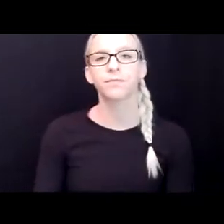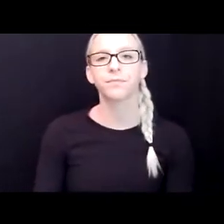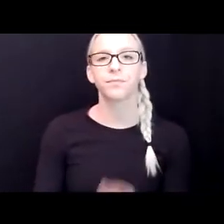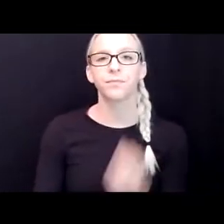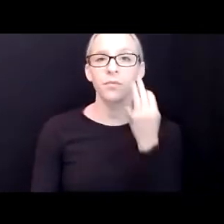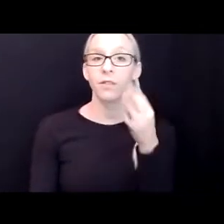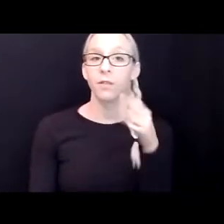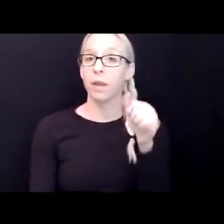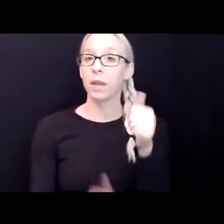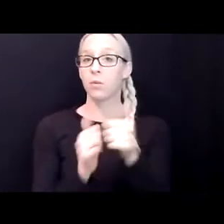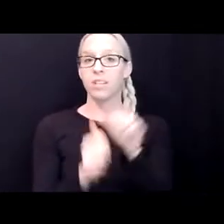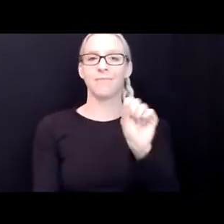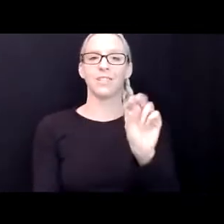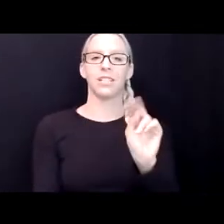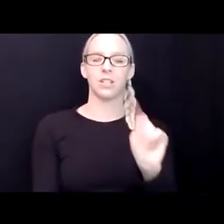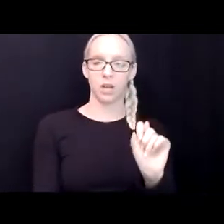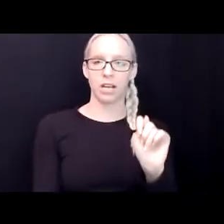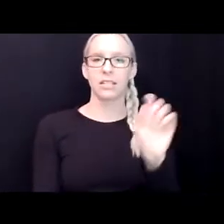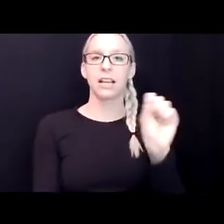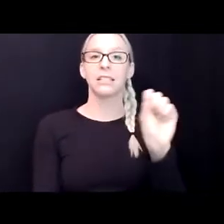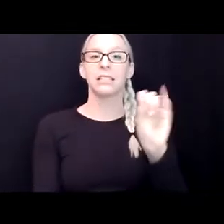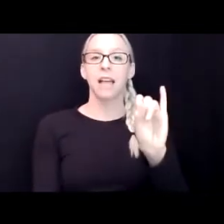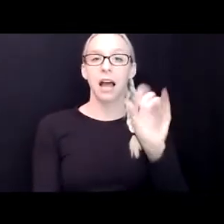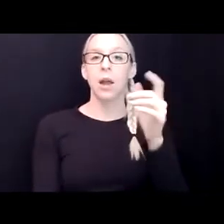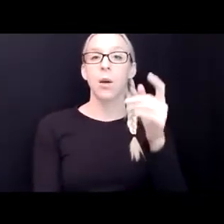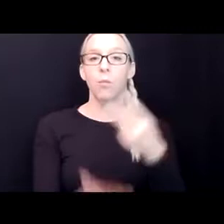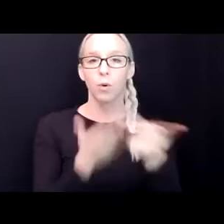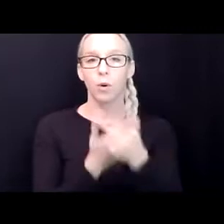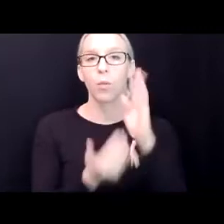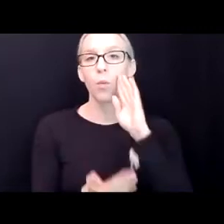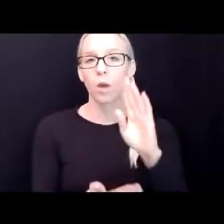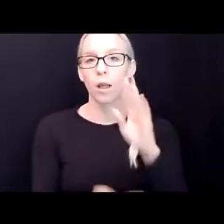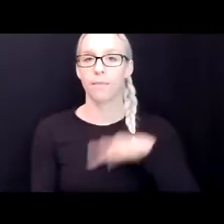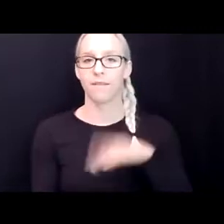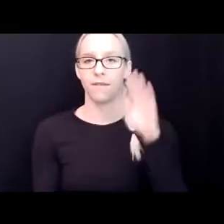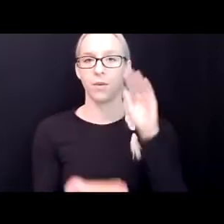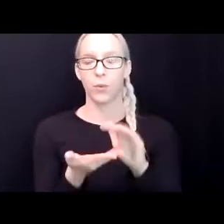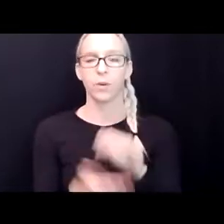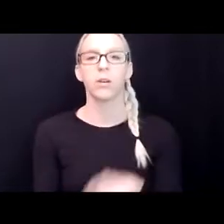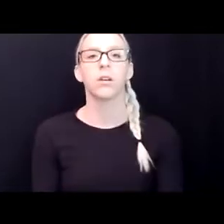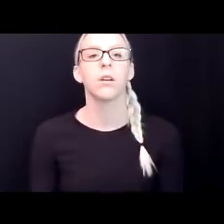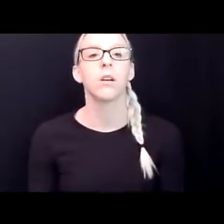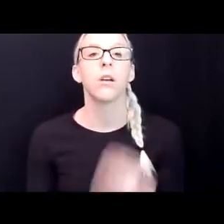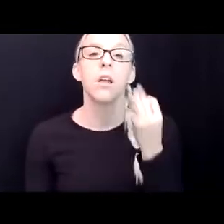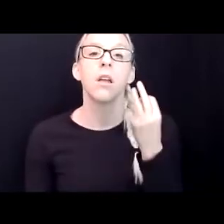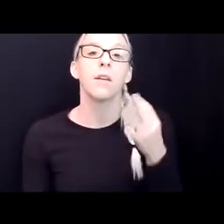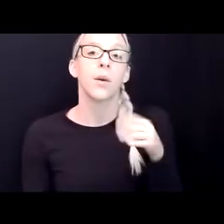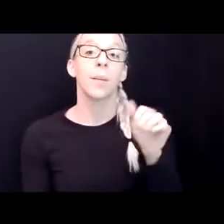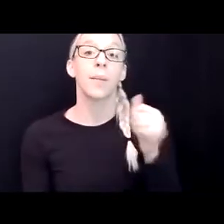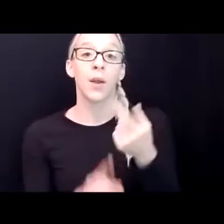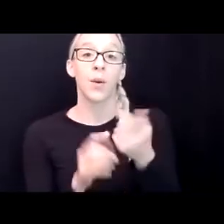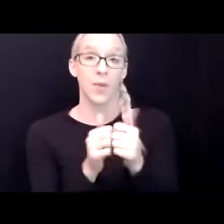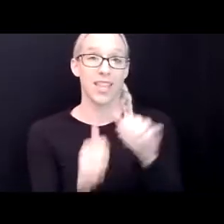needs trust, the SSI program will reduce the person's benefit. If you pay for them out of an ABLE account, they